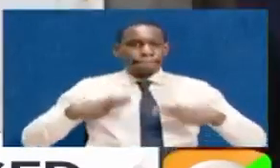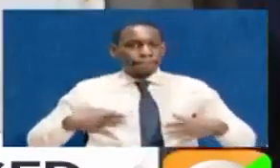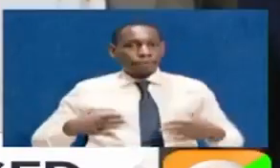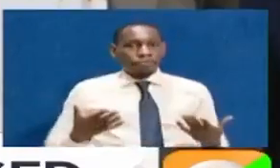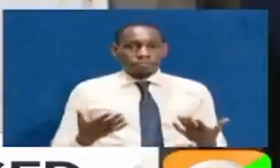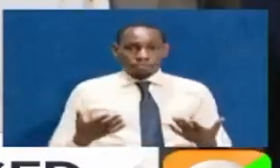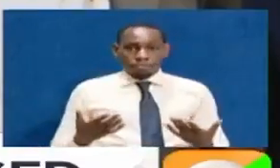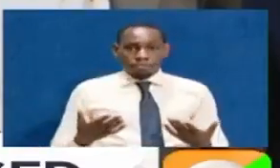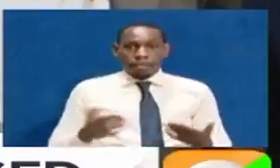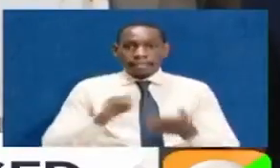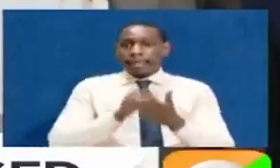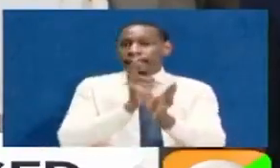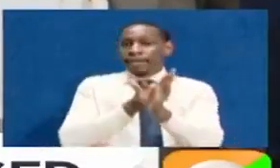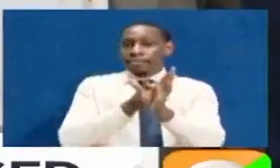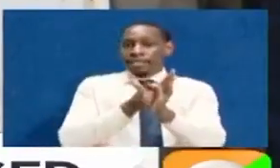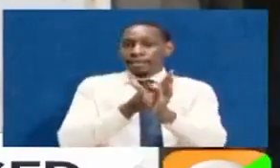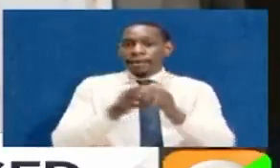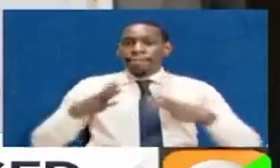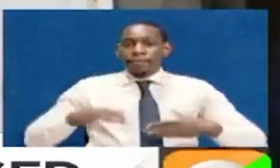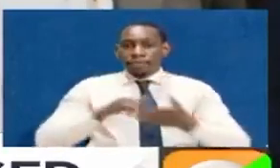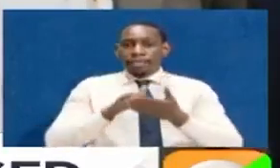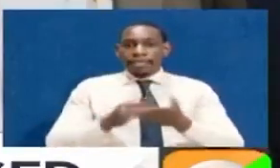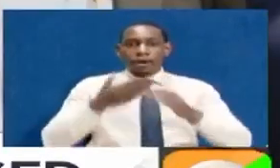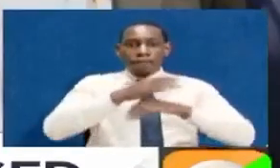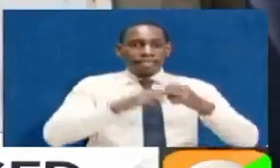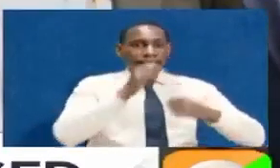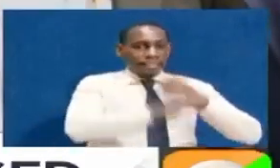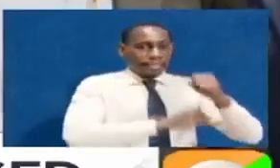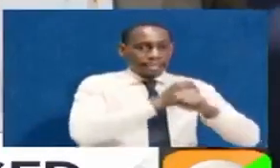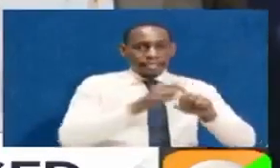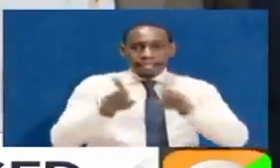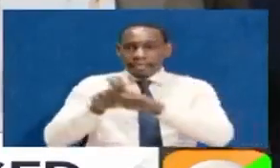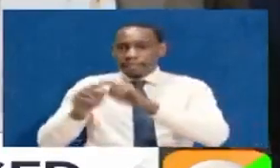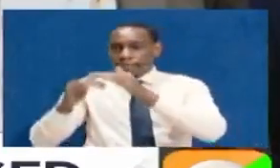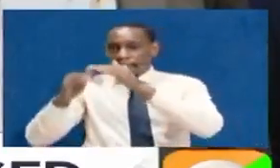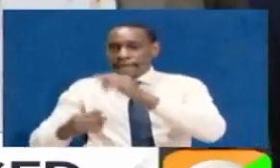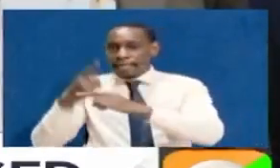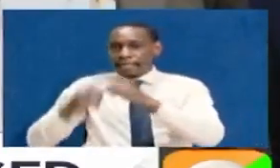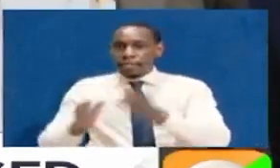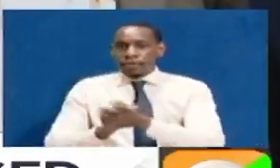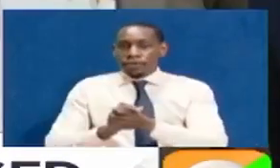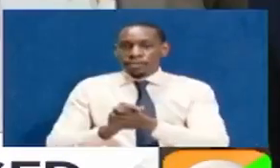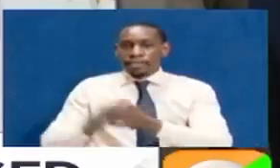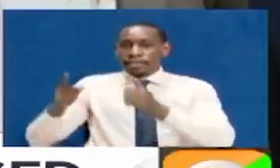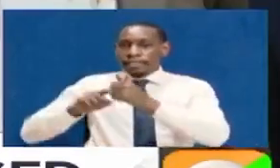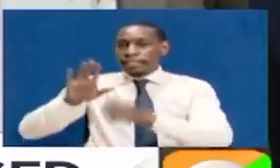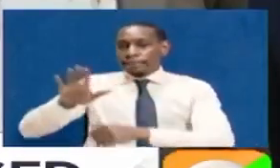ambao watashiriki ni wale wamepitisha miaka 6 na wako chini ya miaka 65.